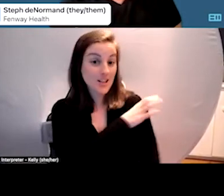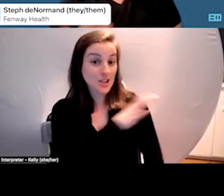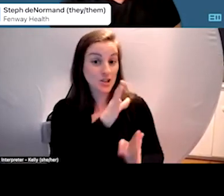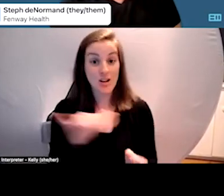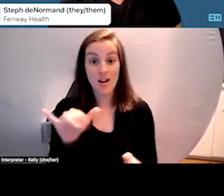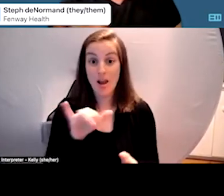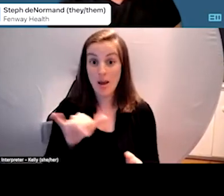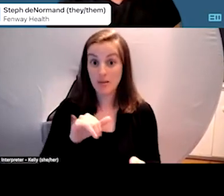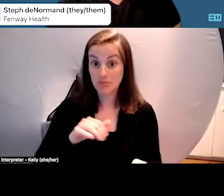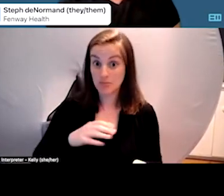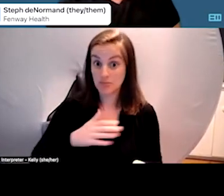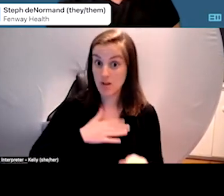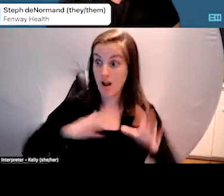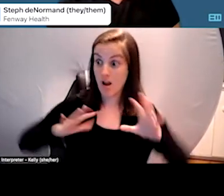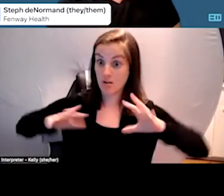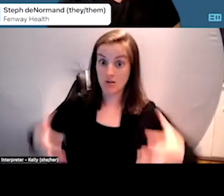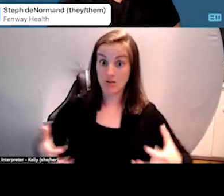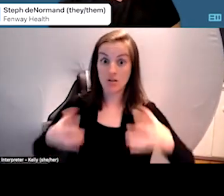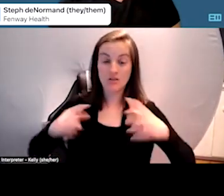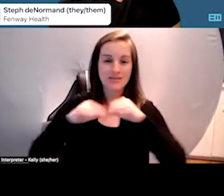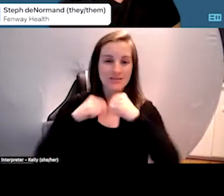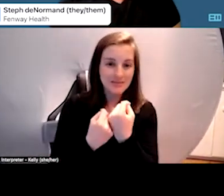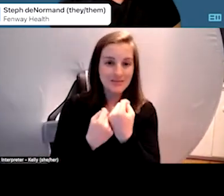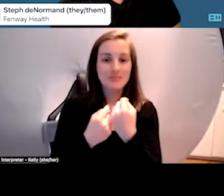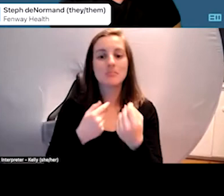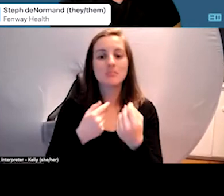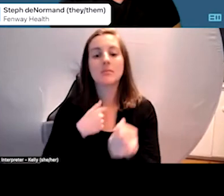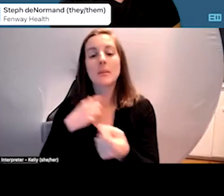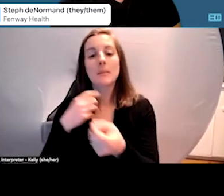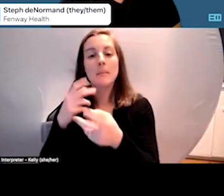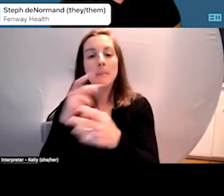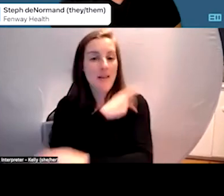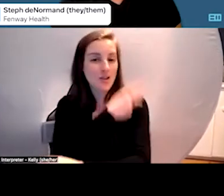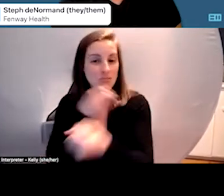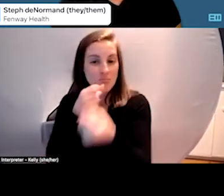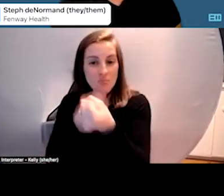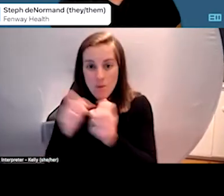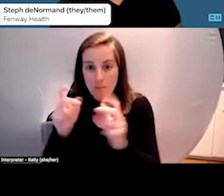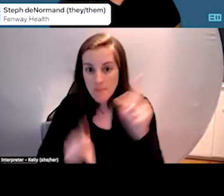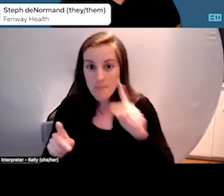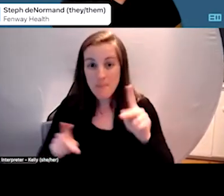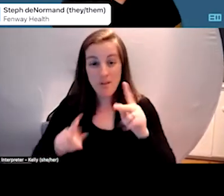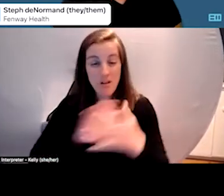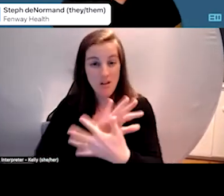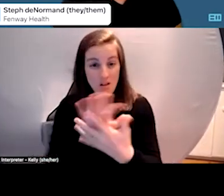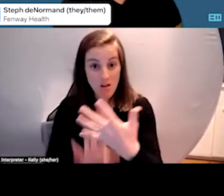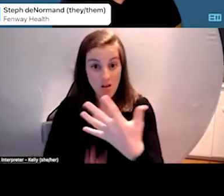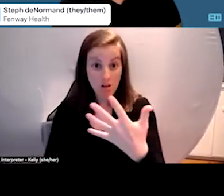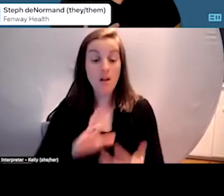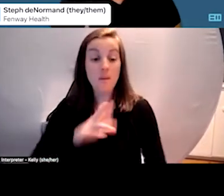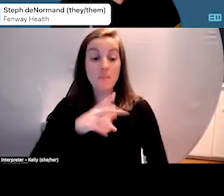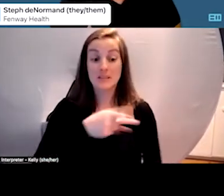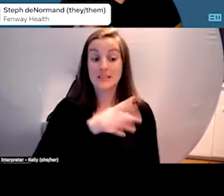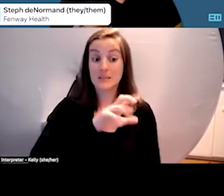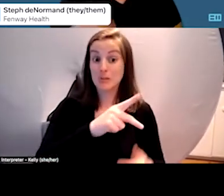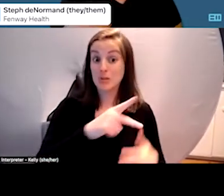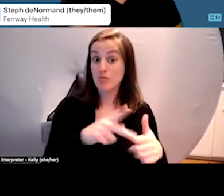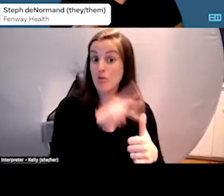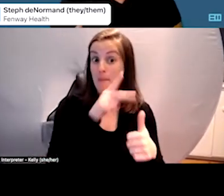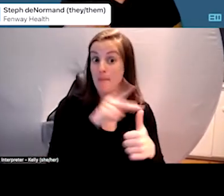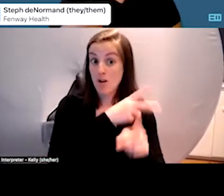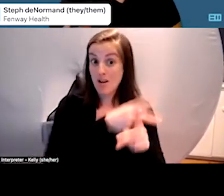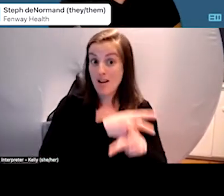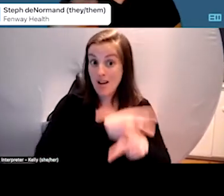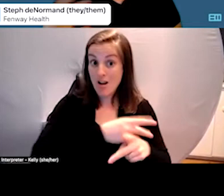navigators, designated patient support people. A lot of the time these exist not only within primary care centers, but also there is